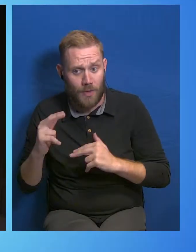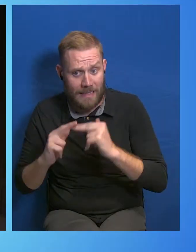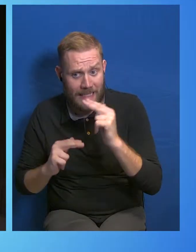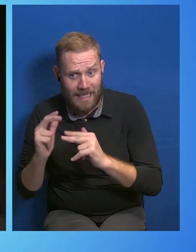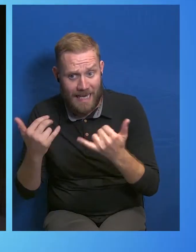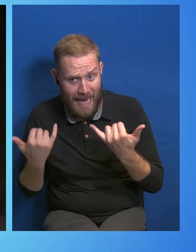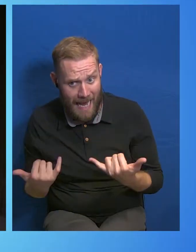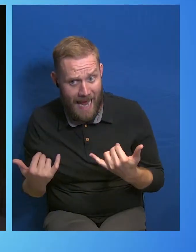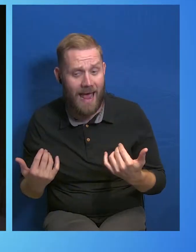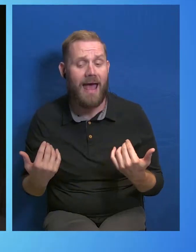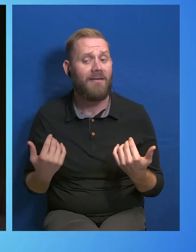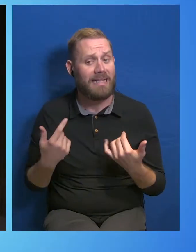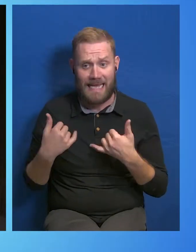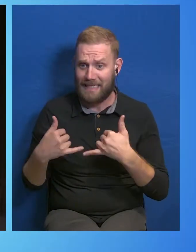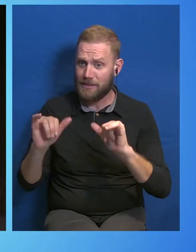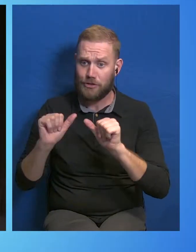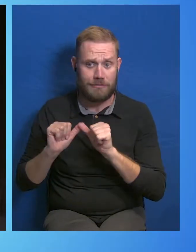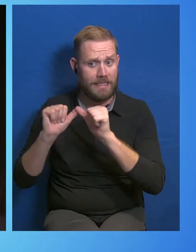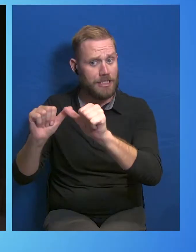to do